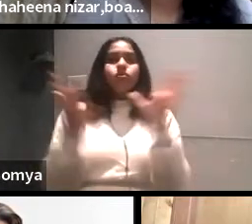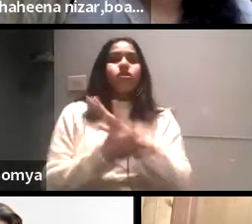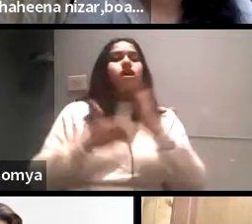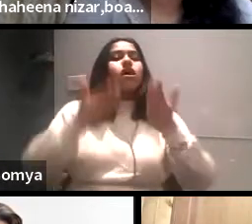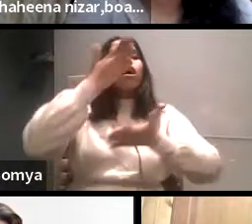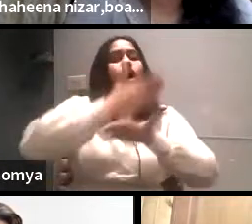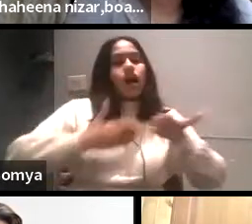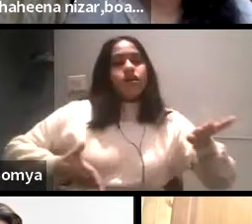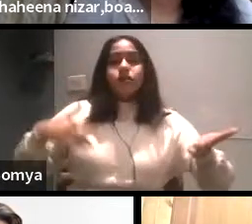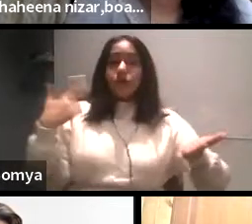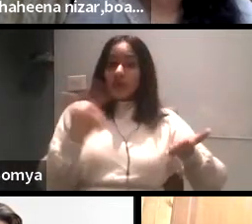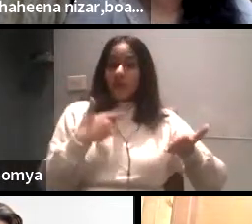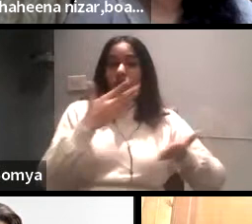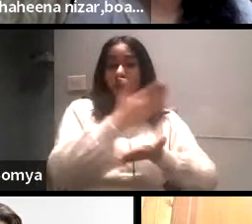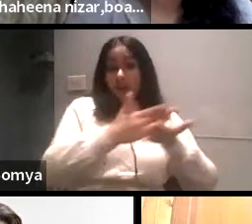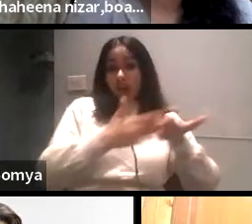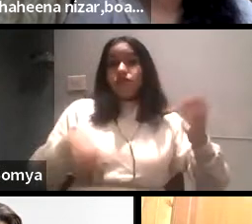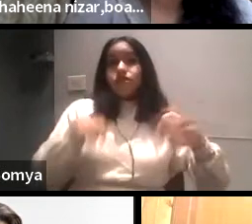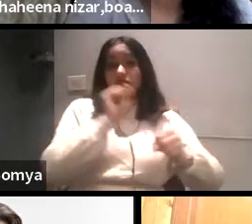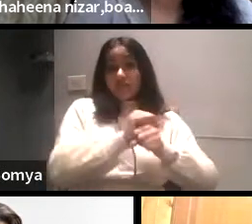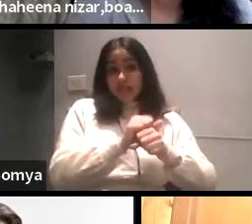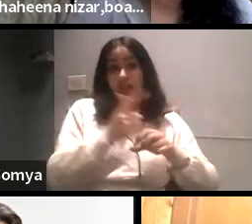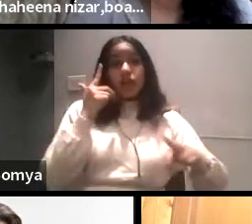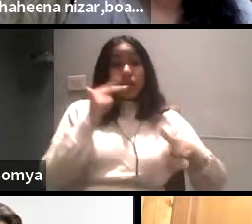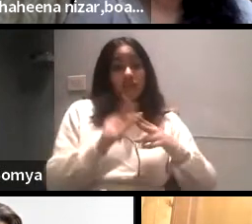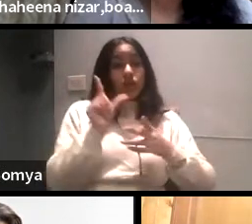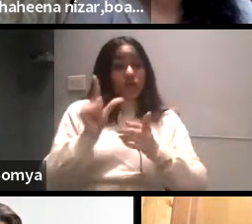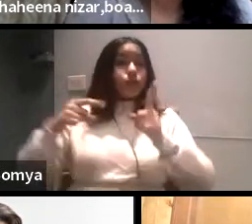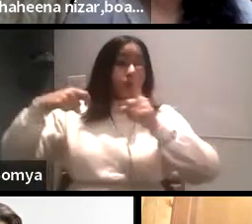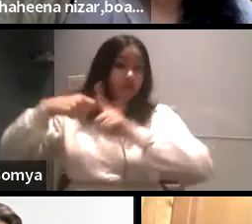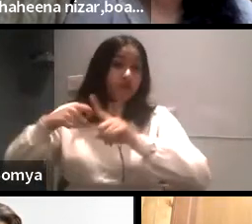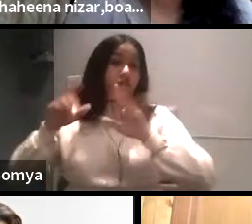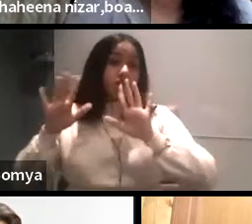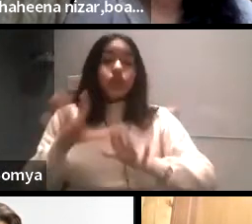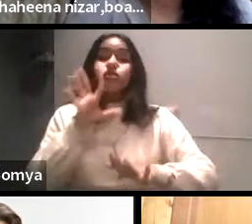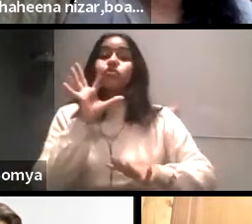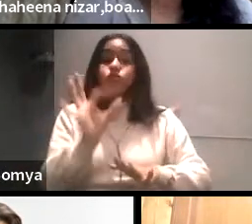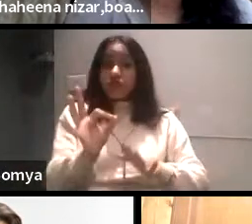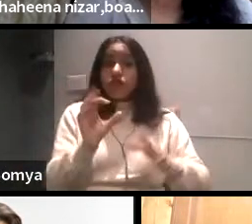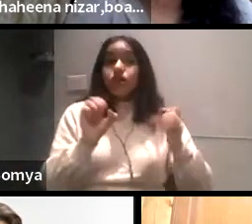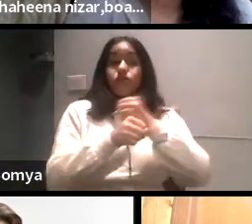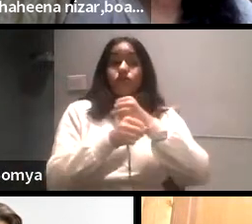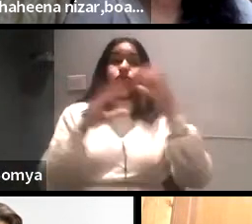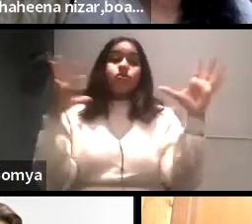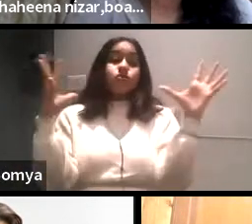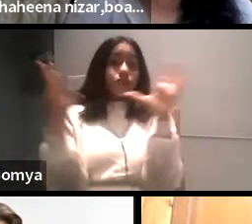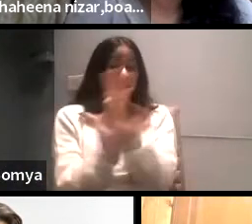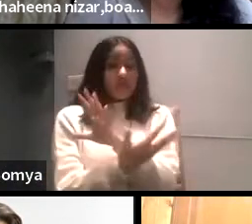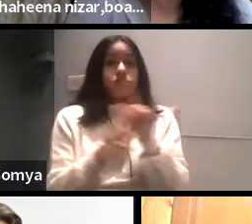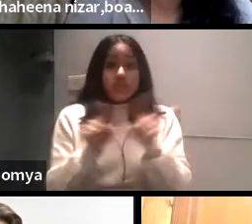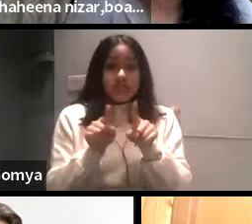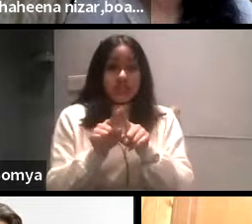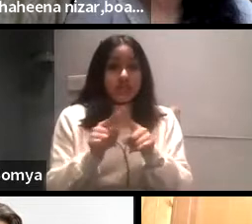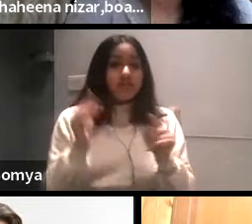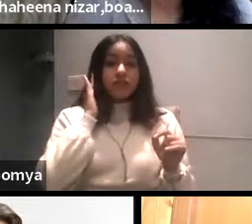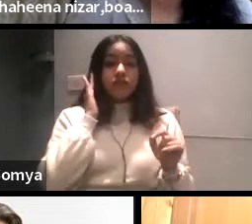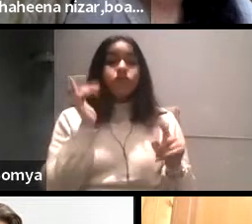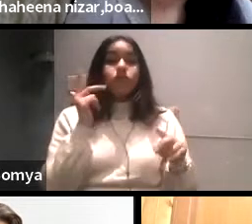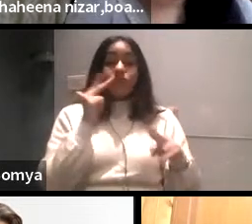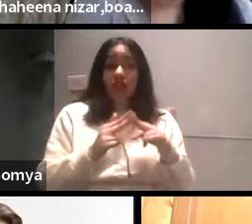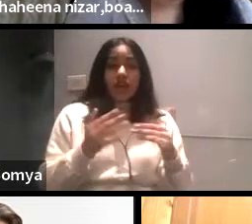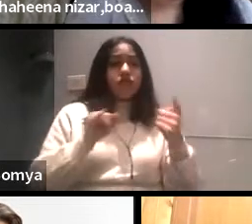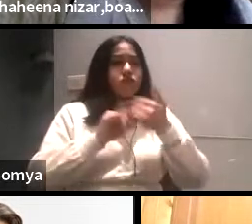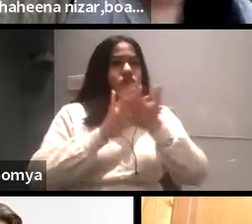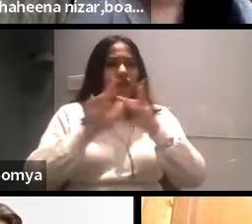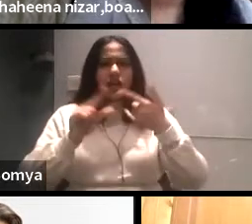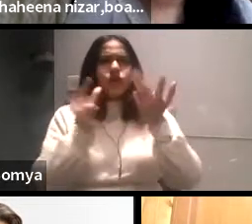those businesses work beyond the UK, whether that is truly globally, so likes of HSBC, Shell,